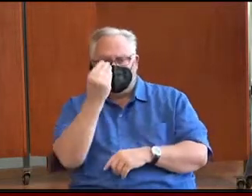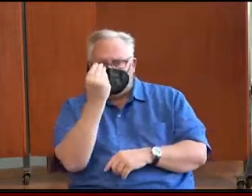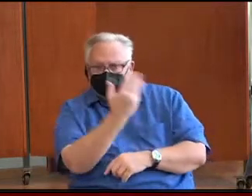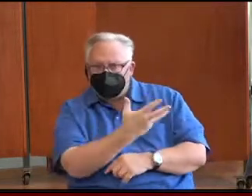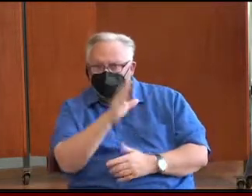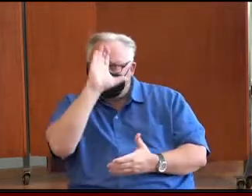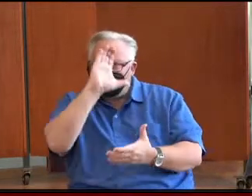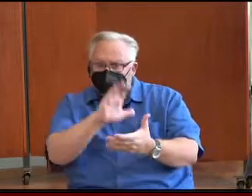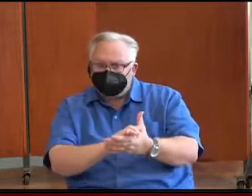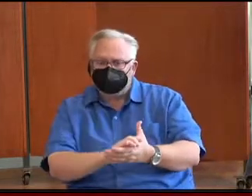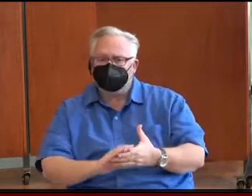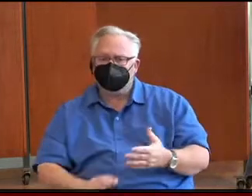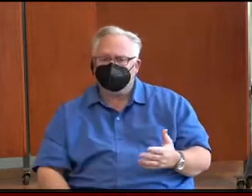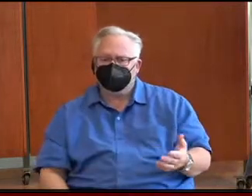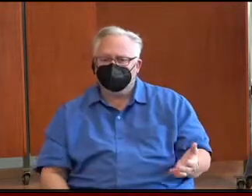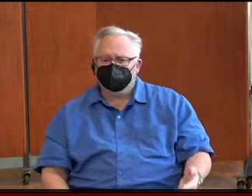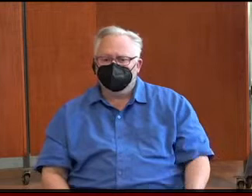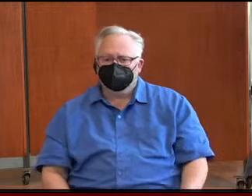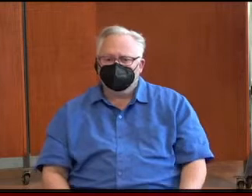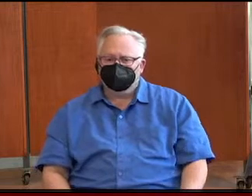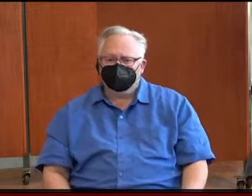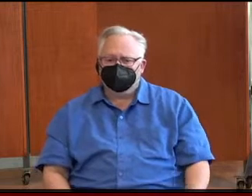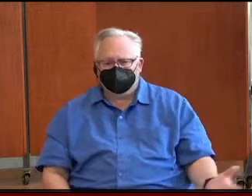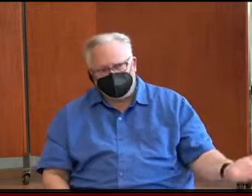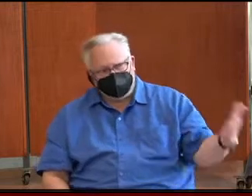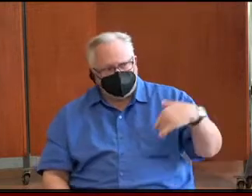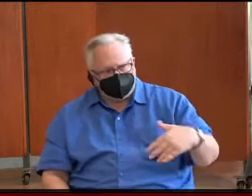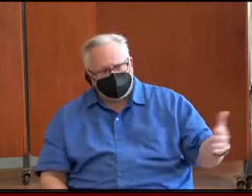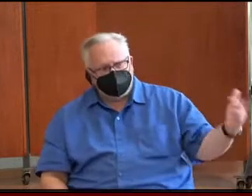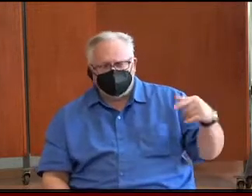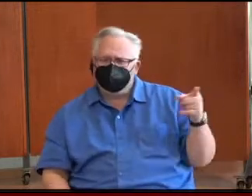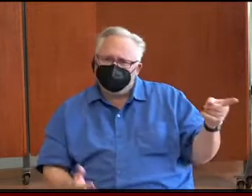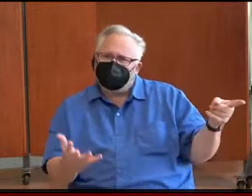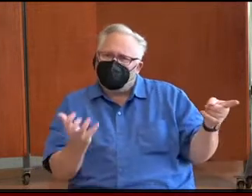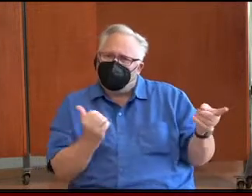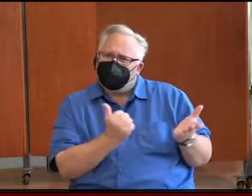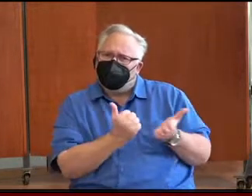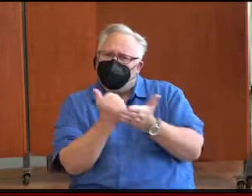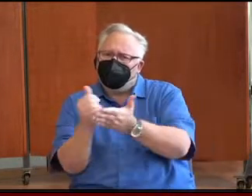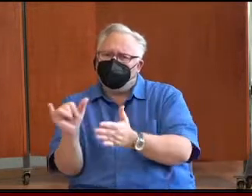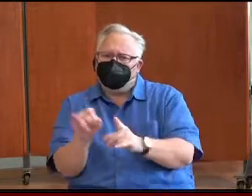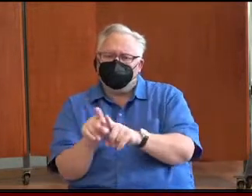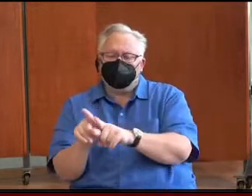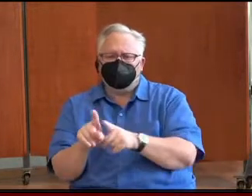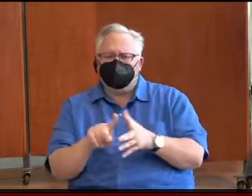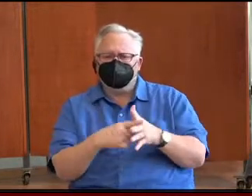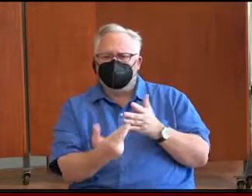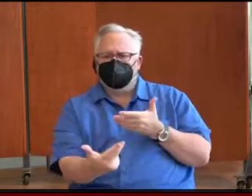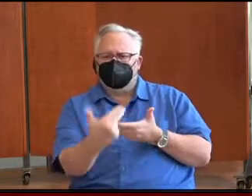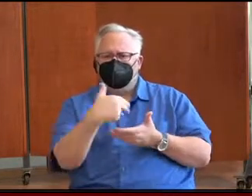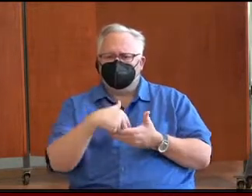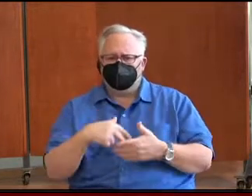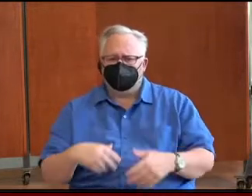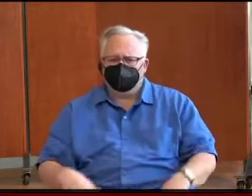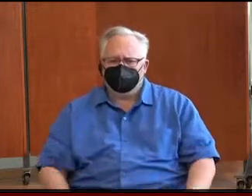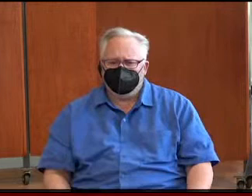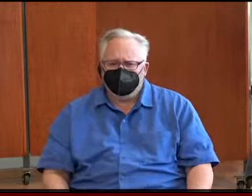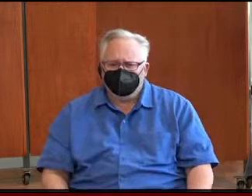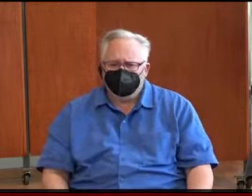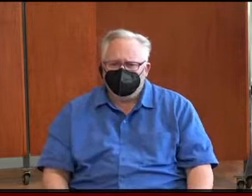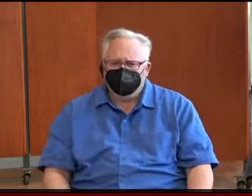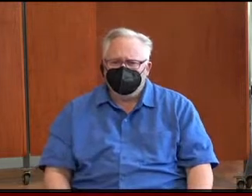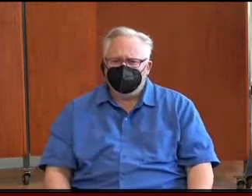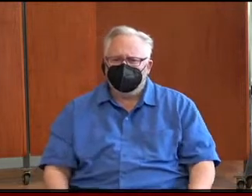husband, Manuel. And he also wanted to help, so he started about, I don't know, 2 months. I started about